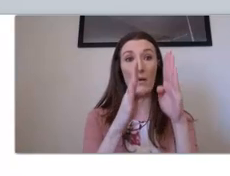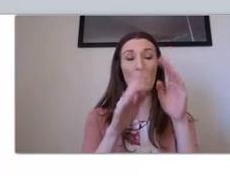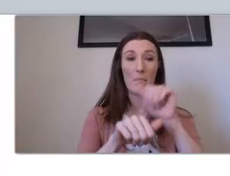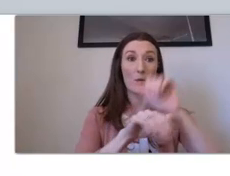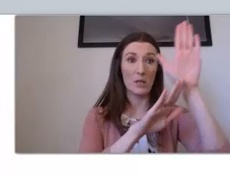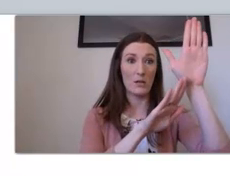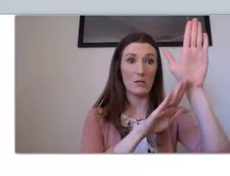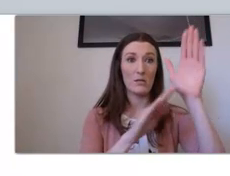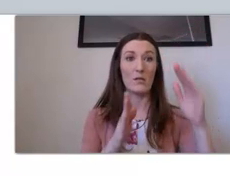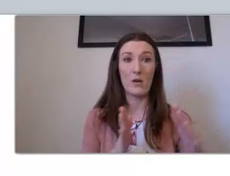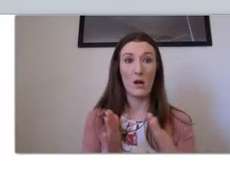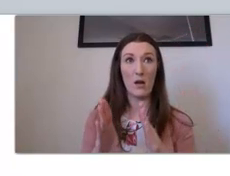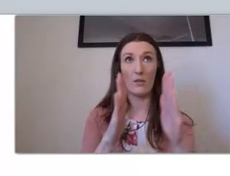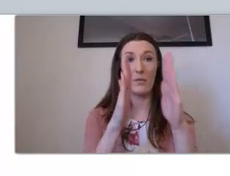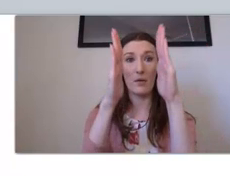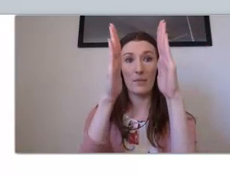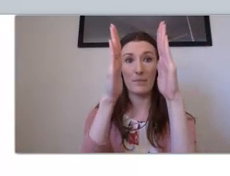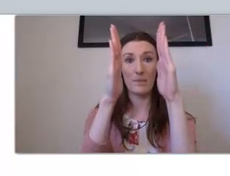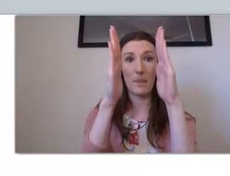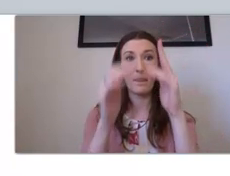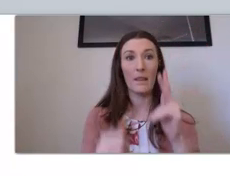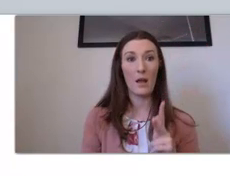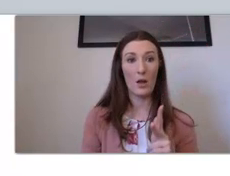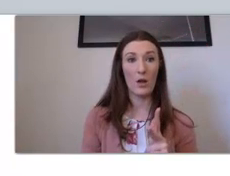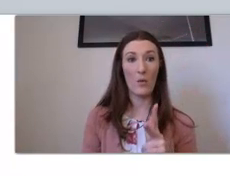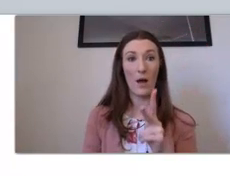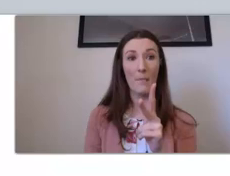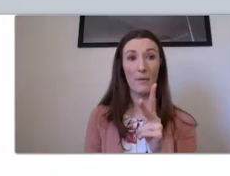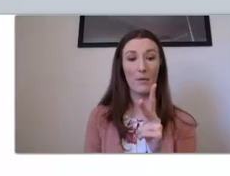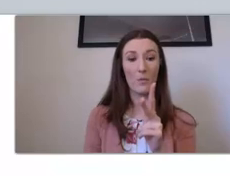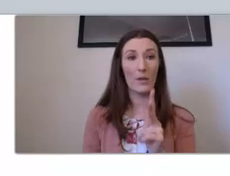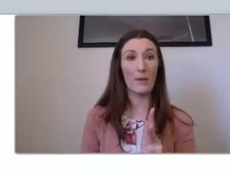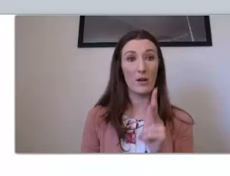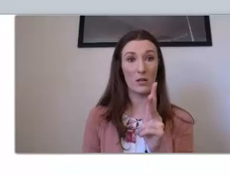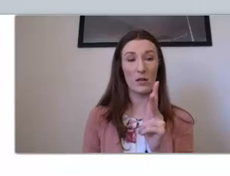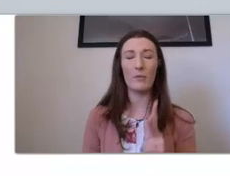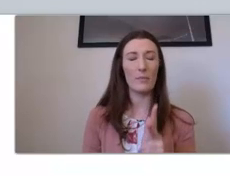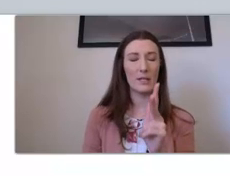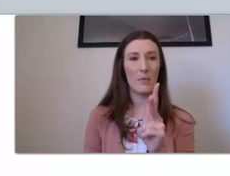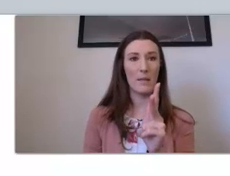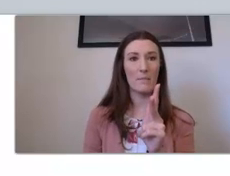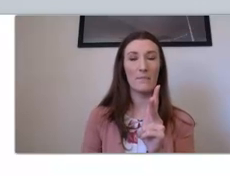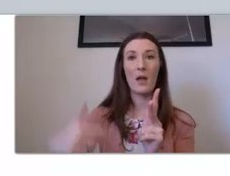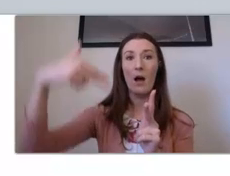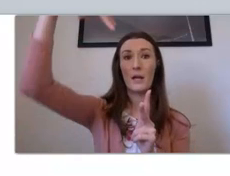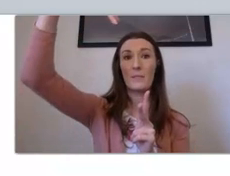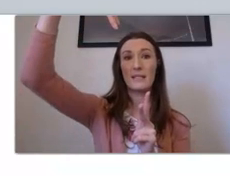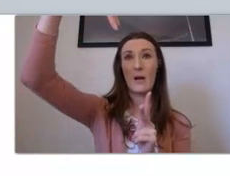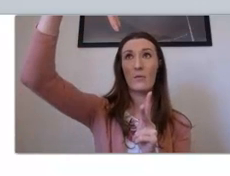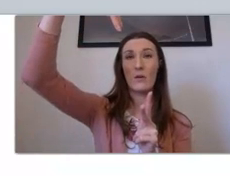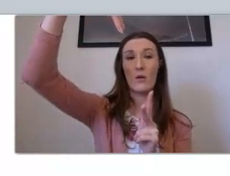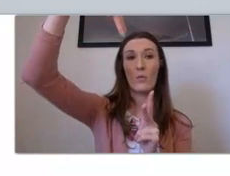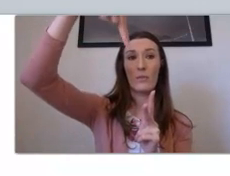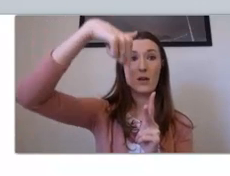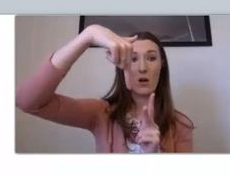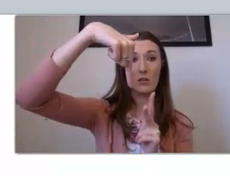on the mountain, on the road, go up with my dominant. I'm going to come